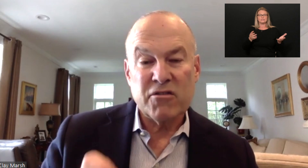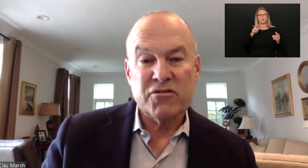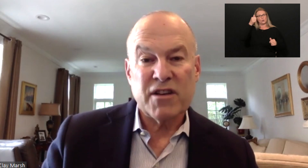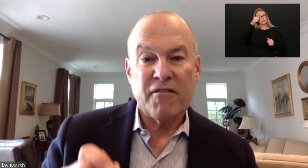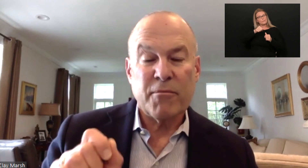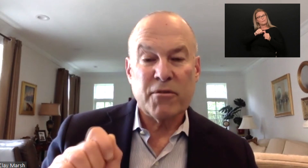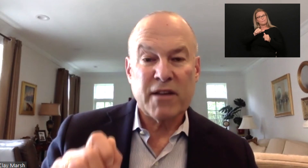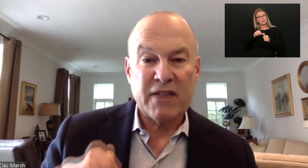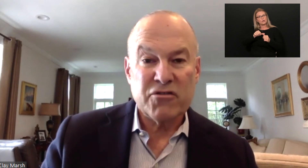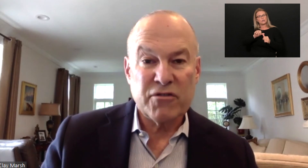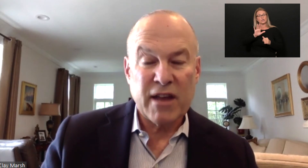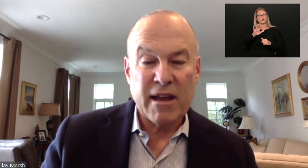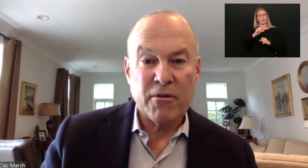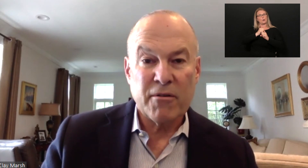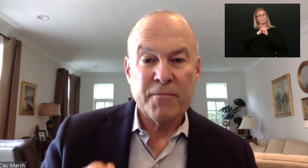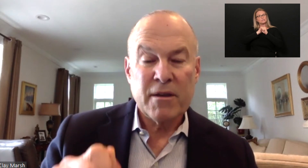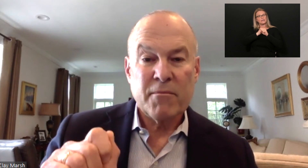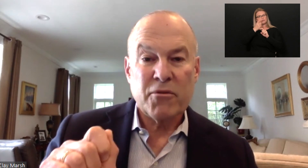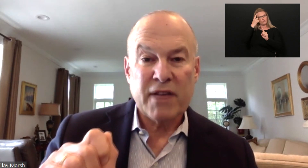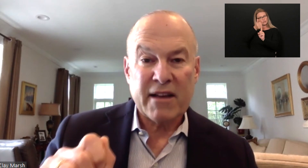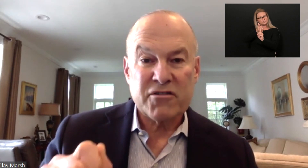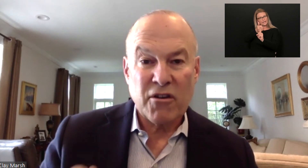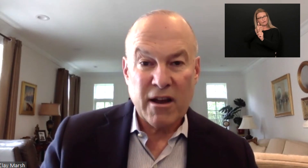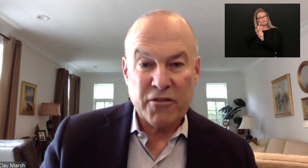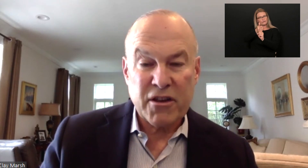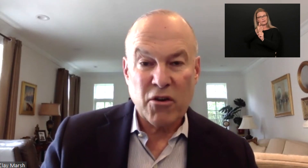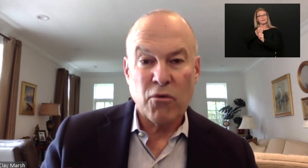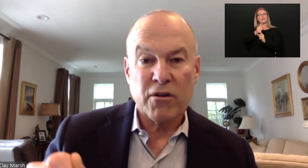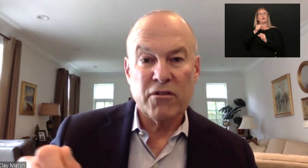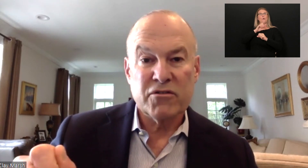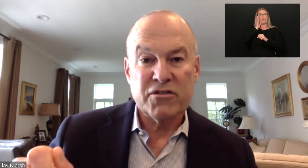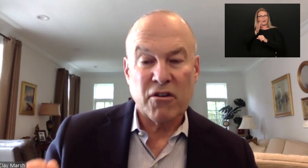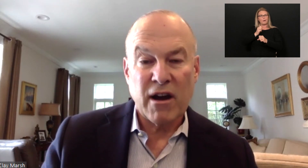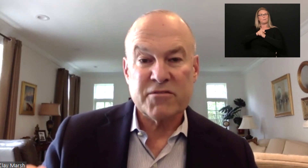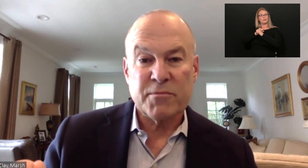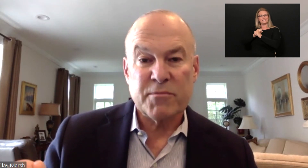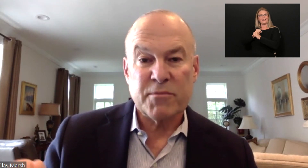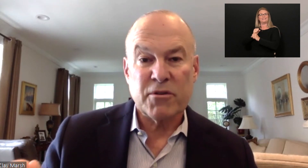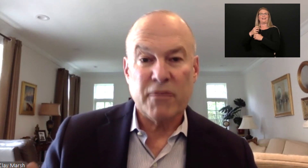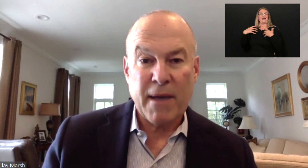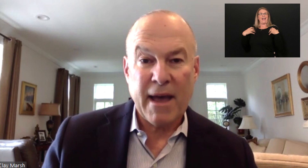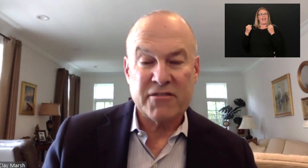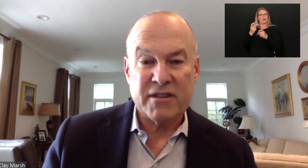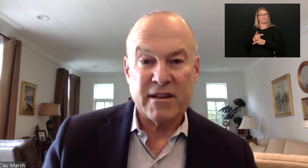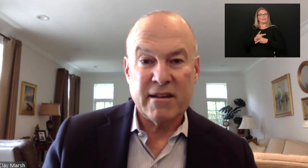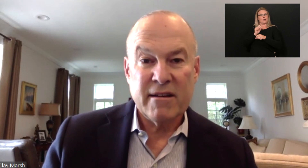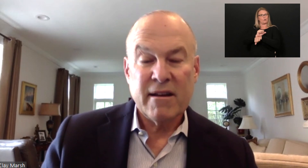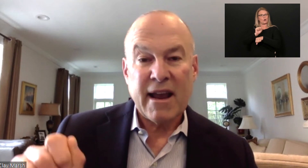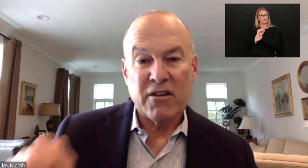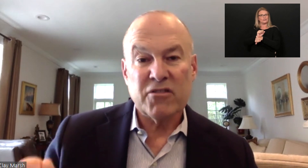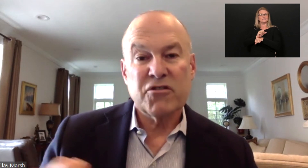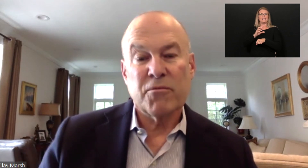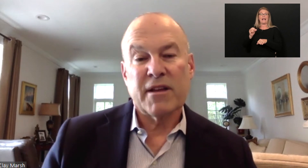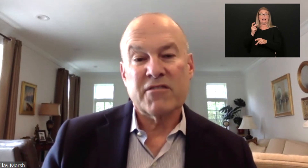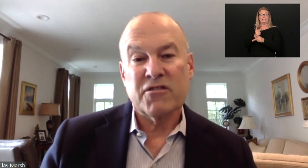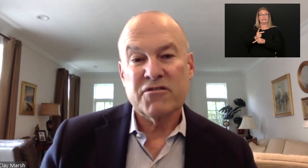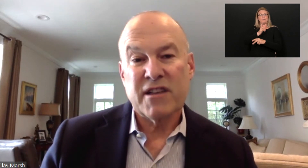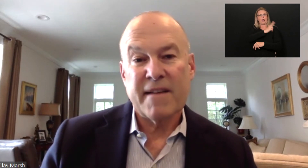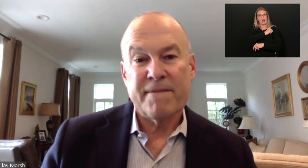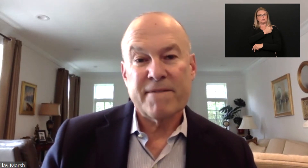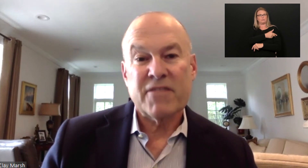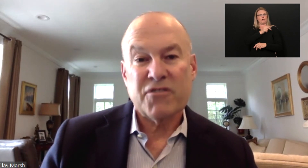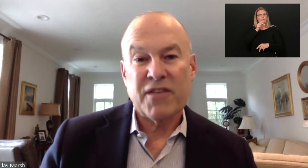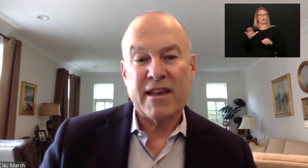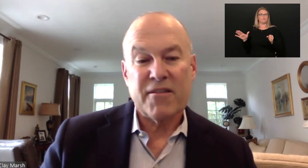protecting yourself protects your neighbor, protects our healthcare workers and our hospital capacity, and also protects our